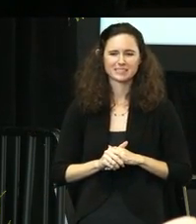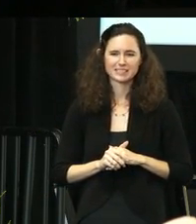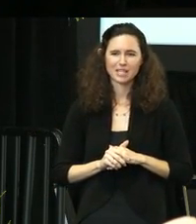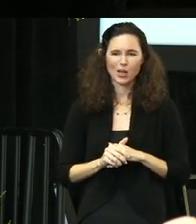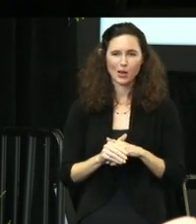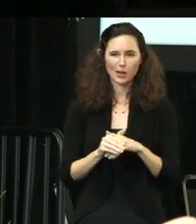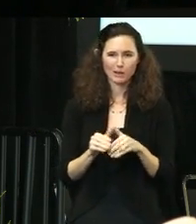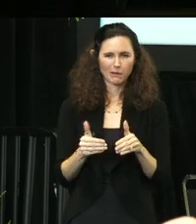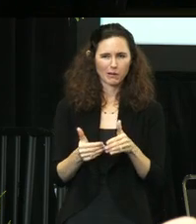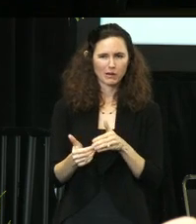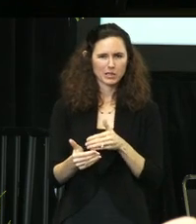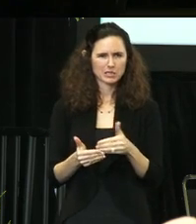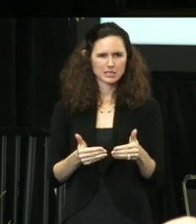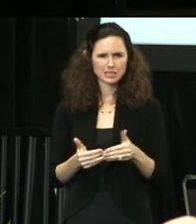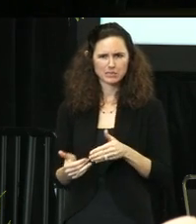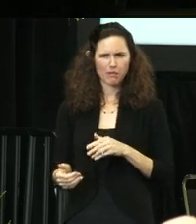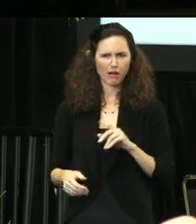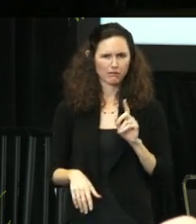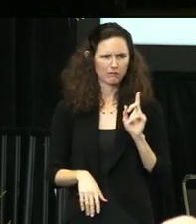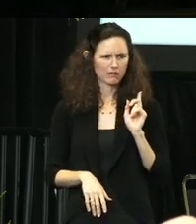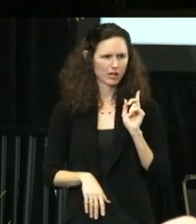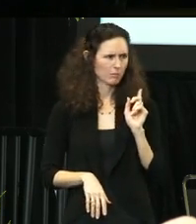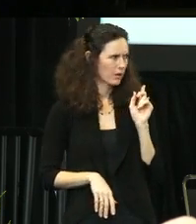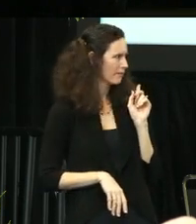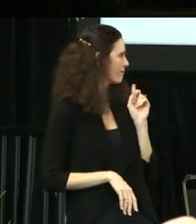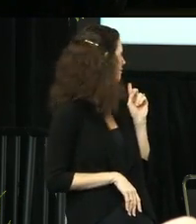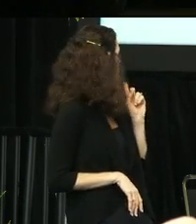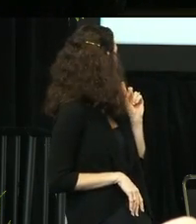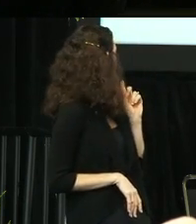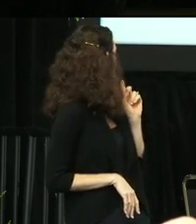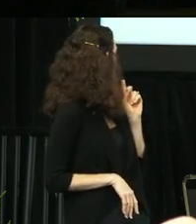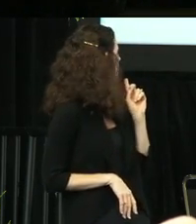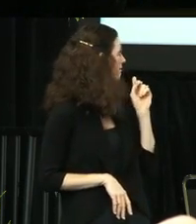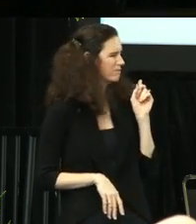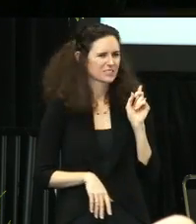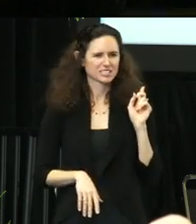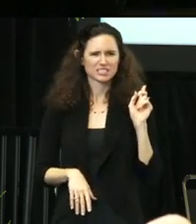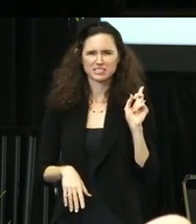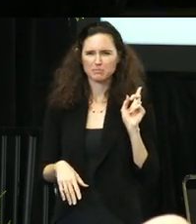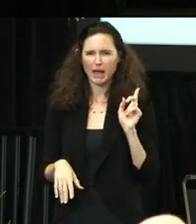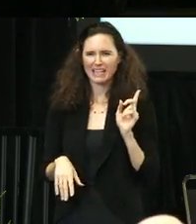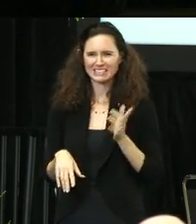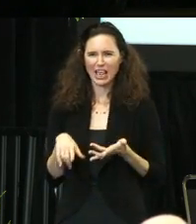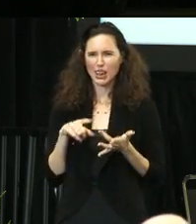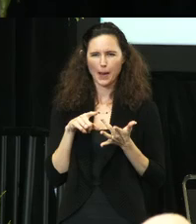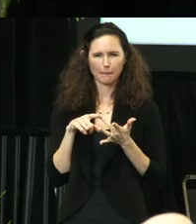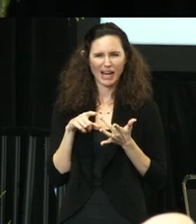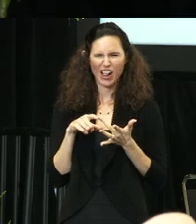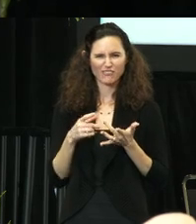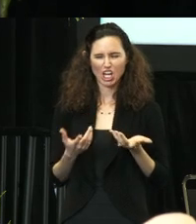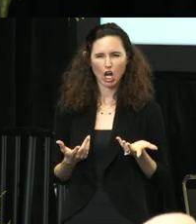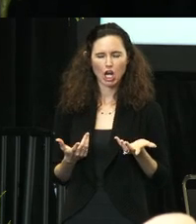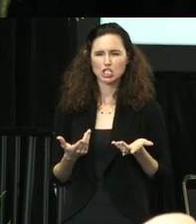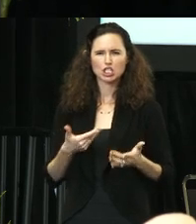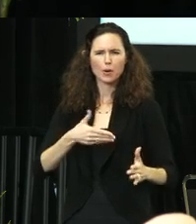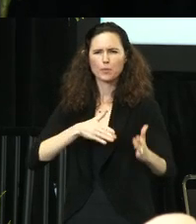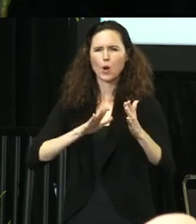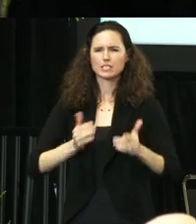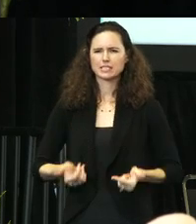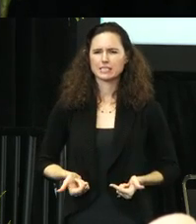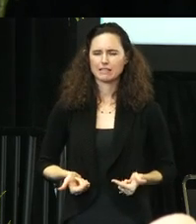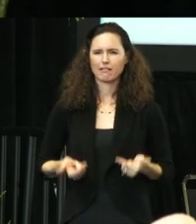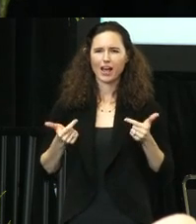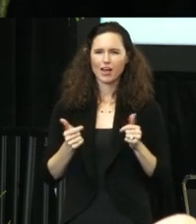Despite the middle finger in her baby picture there, she approaches life with cool,